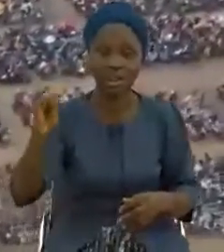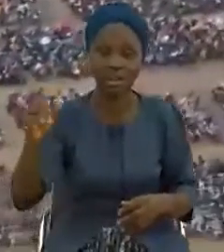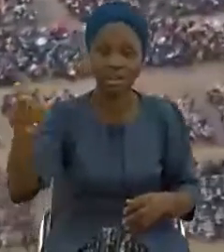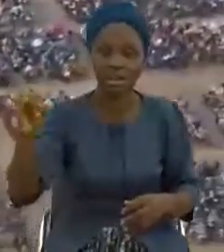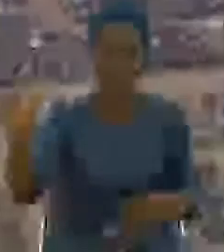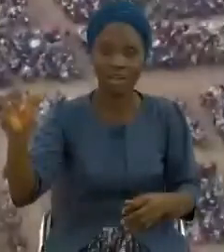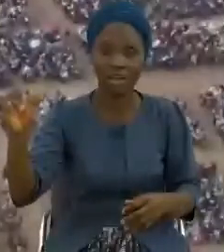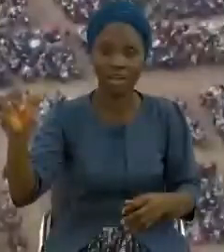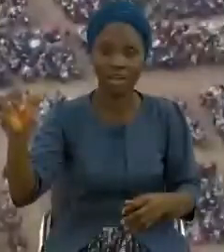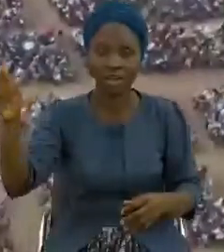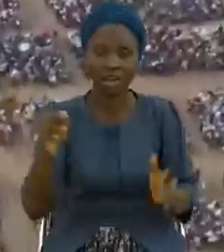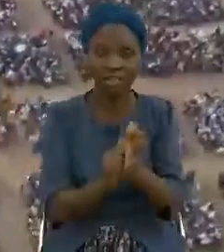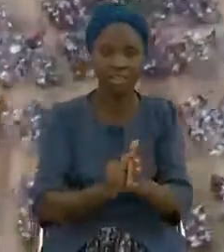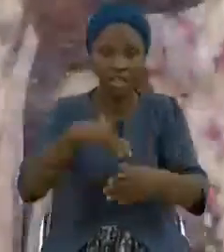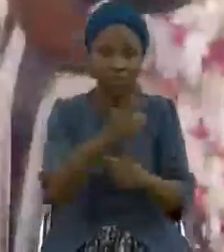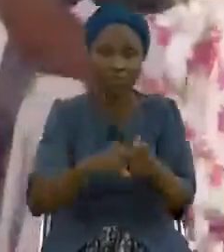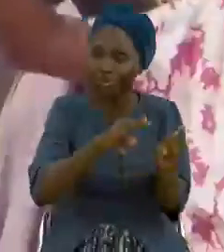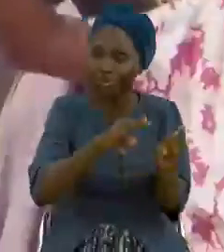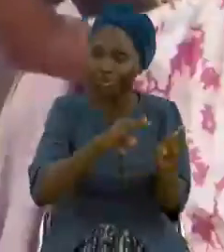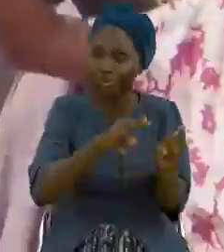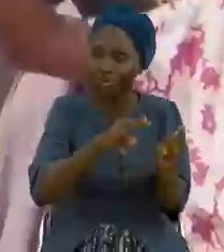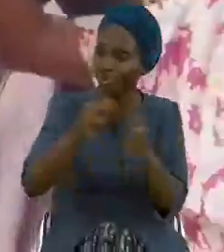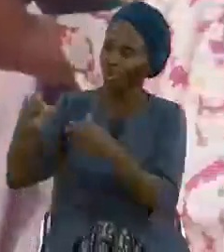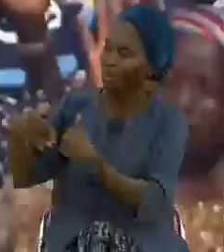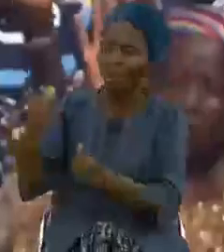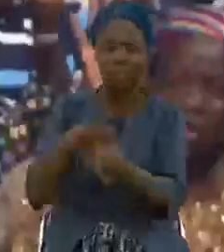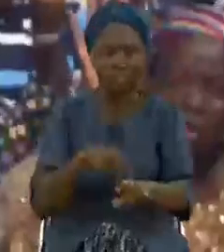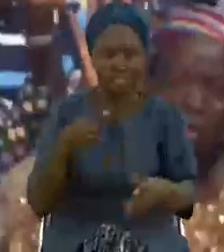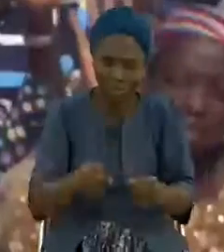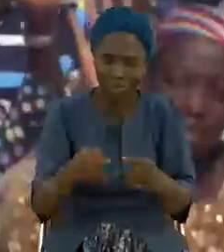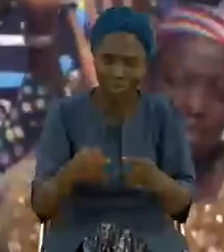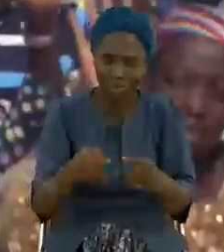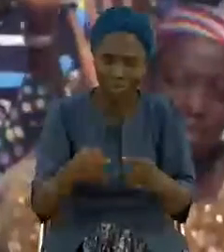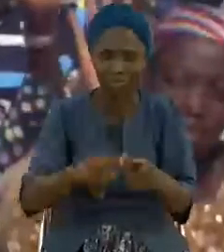progress, now those enemies are behind you.